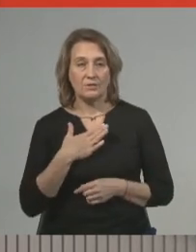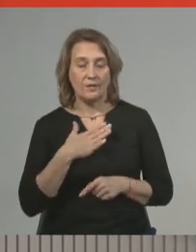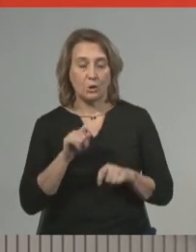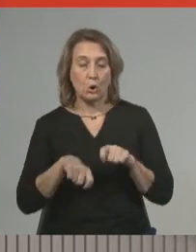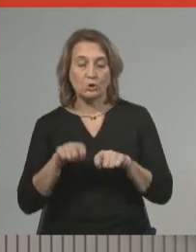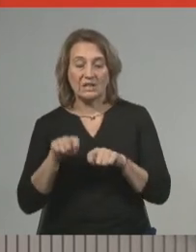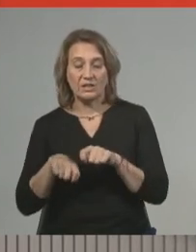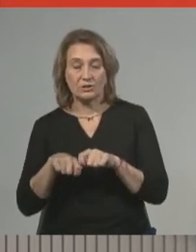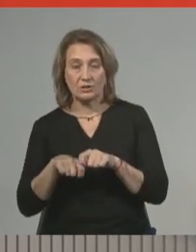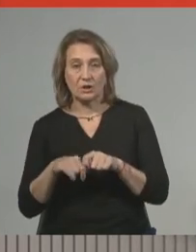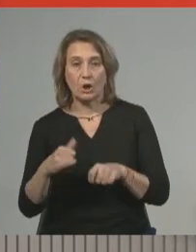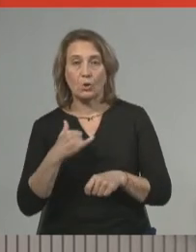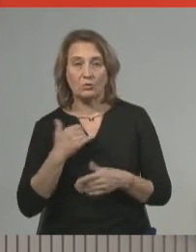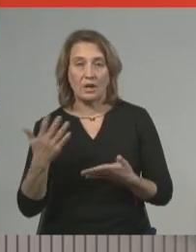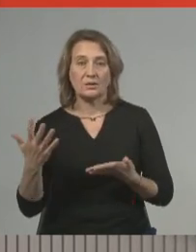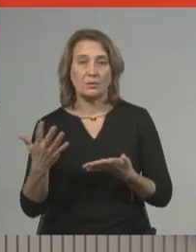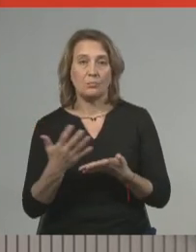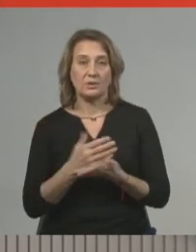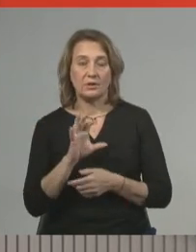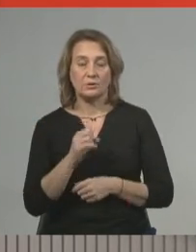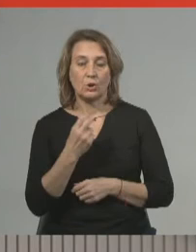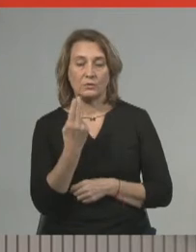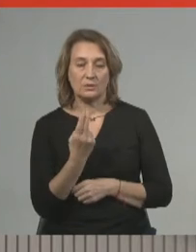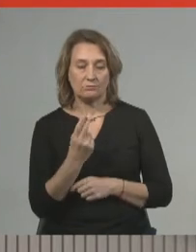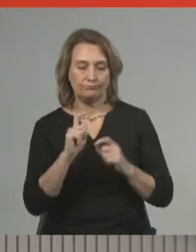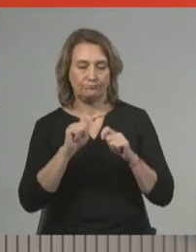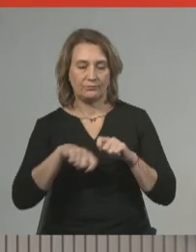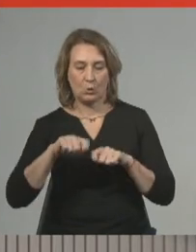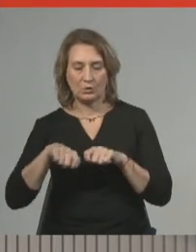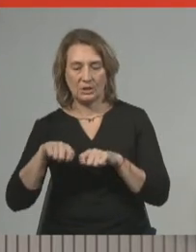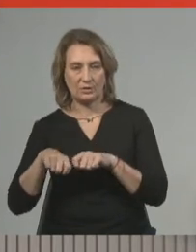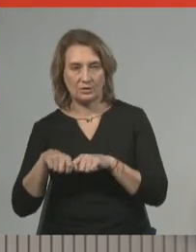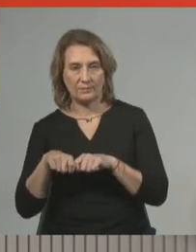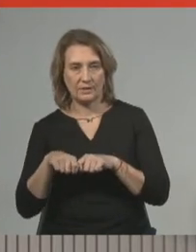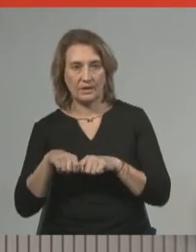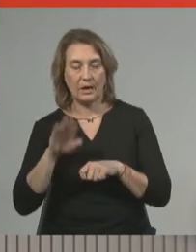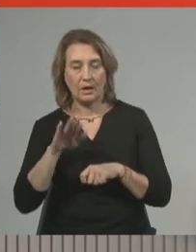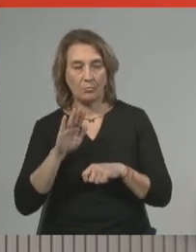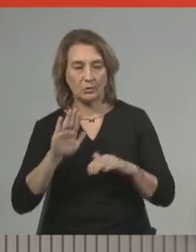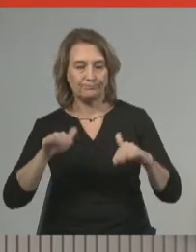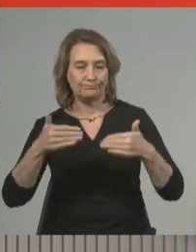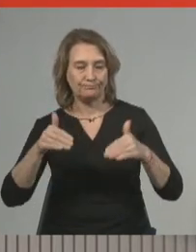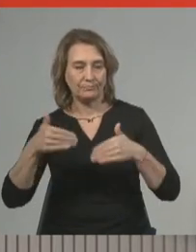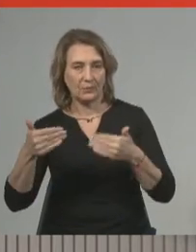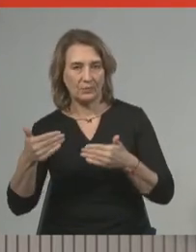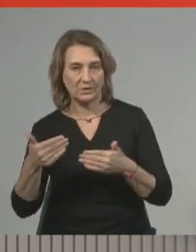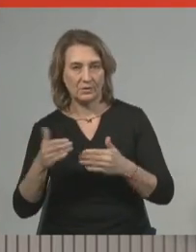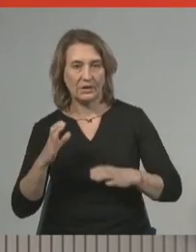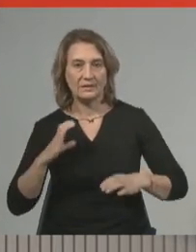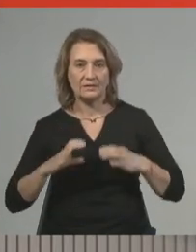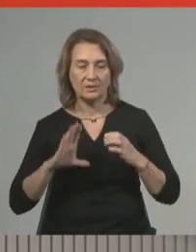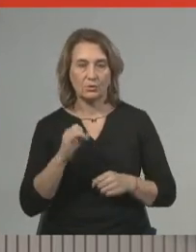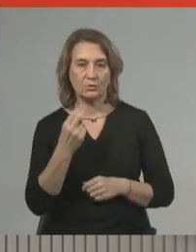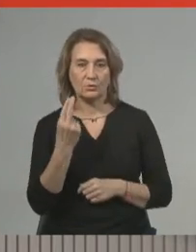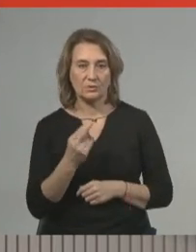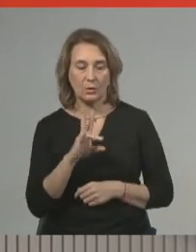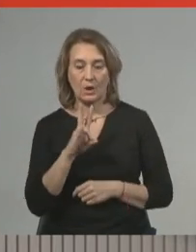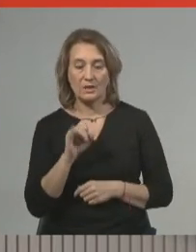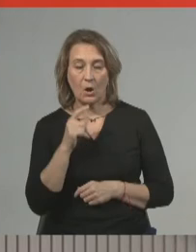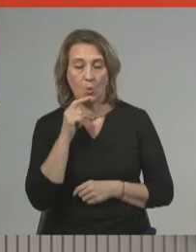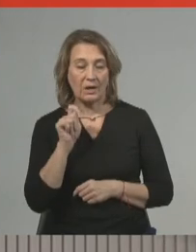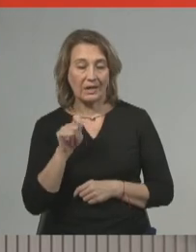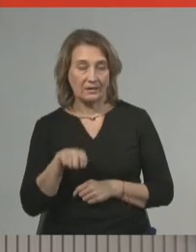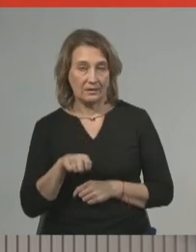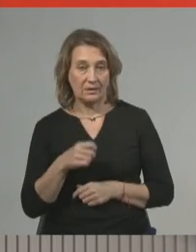for this sample and we actually have conducted this research successfully and then later the